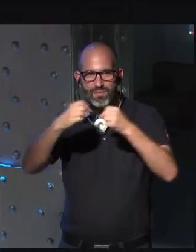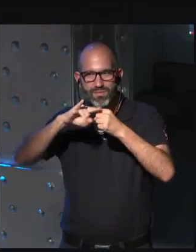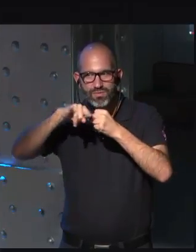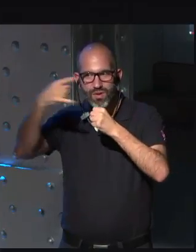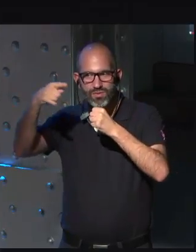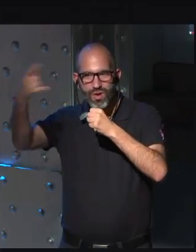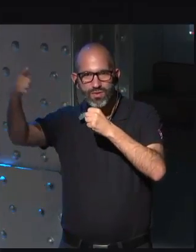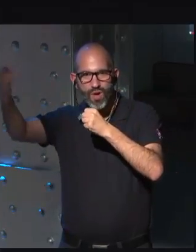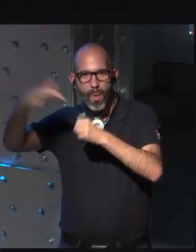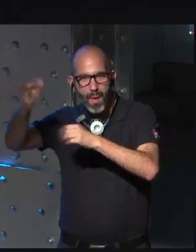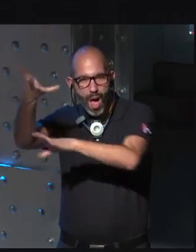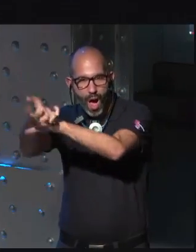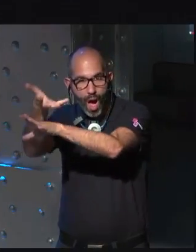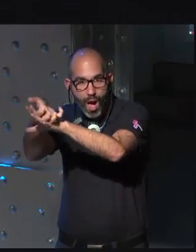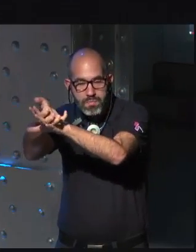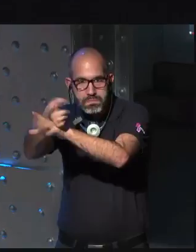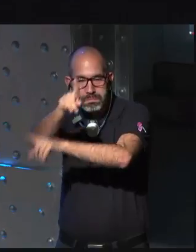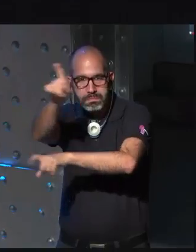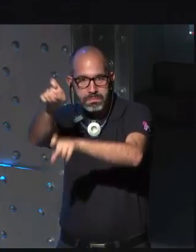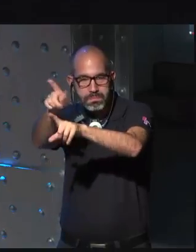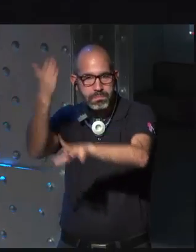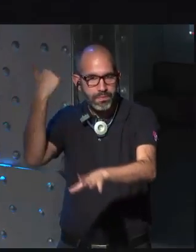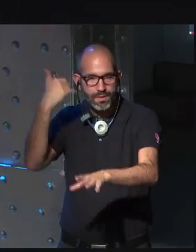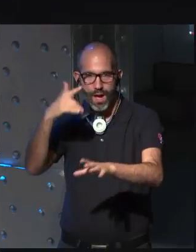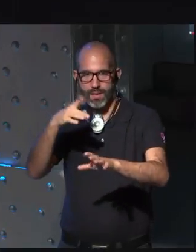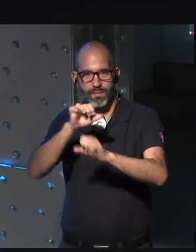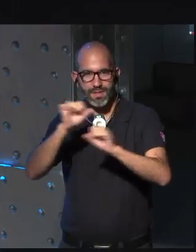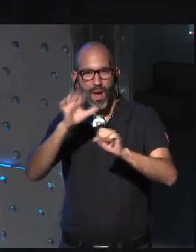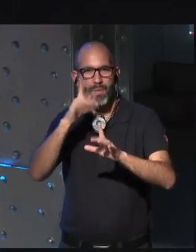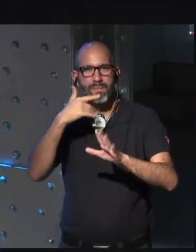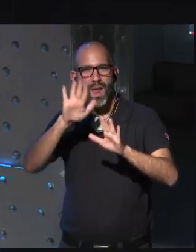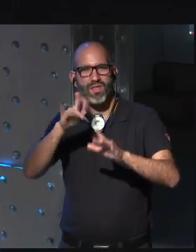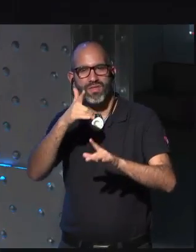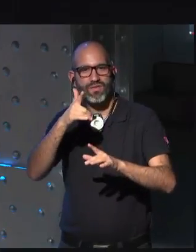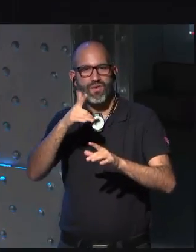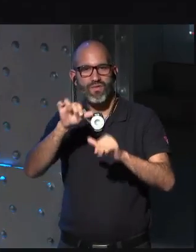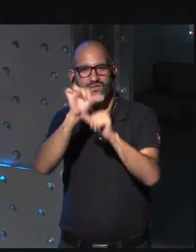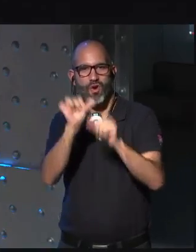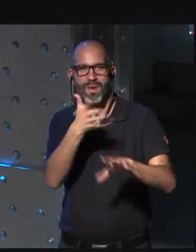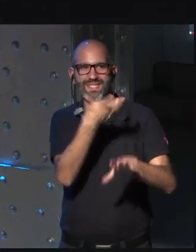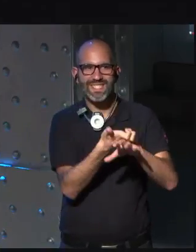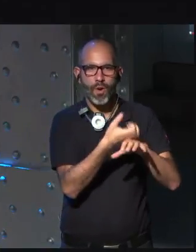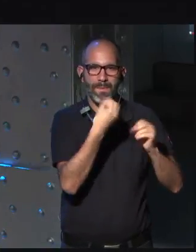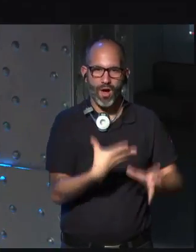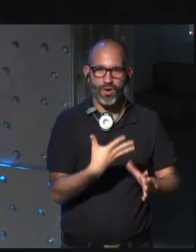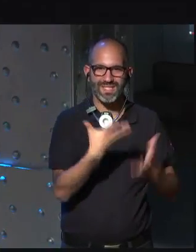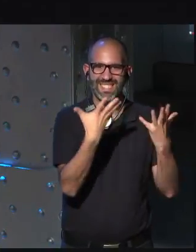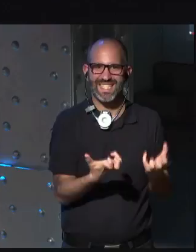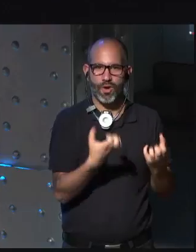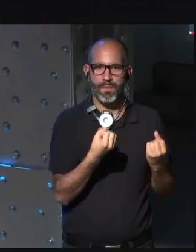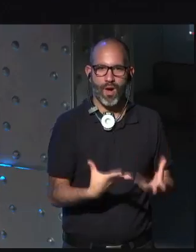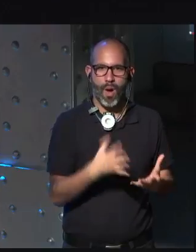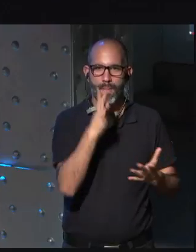non-reverb sound. And the Edison, that was perfect because it was just pure music without any distractions of the concert hall or anything else.